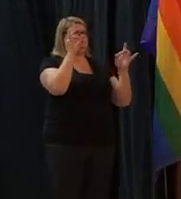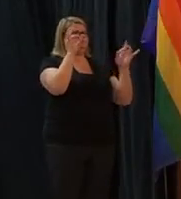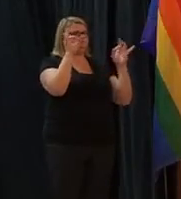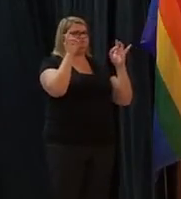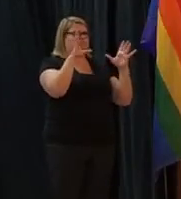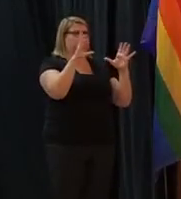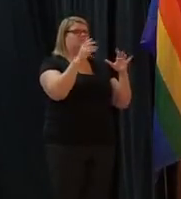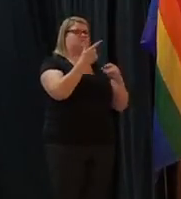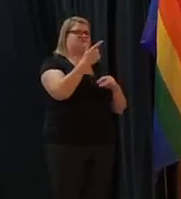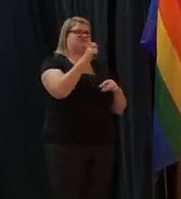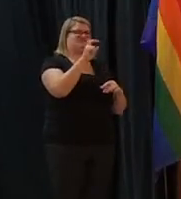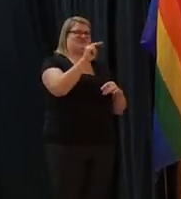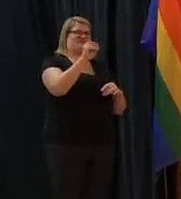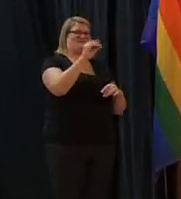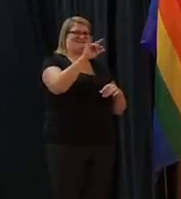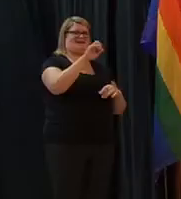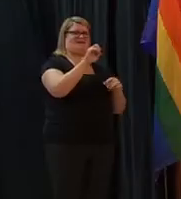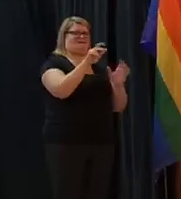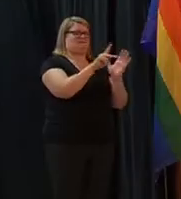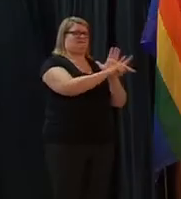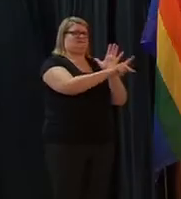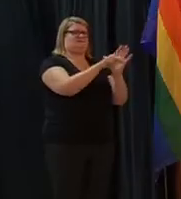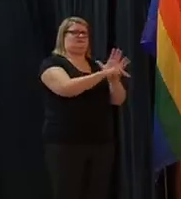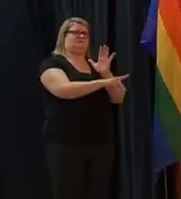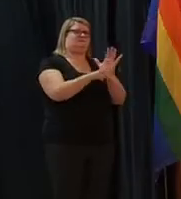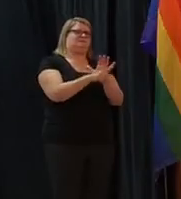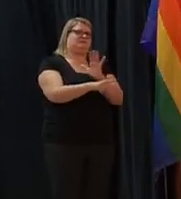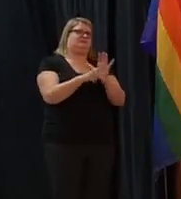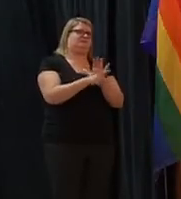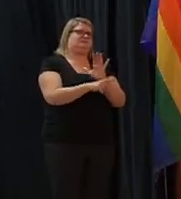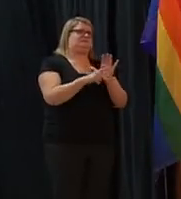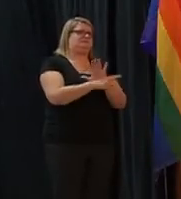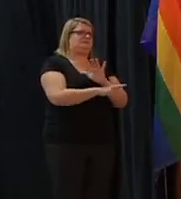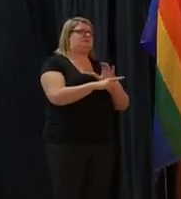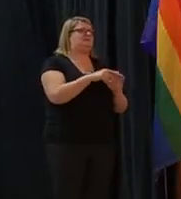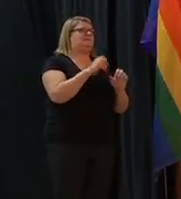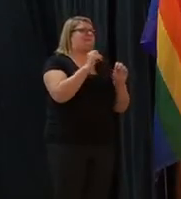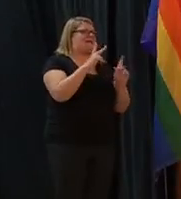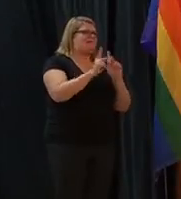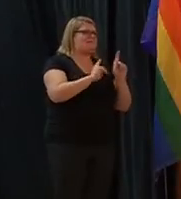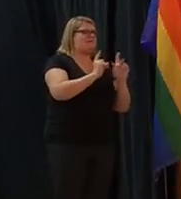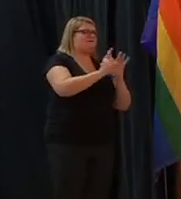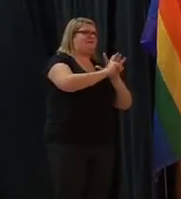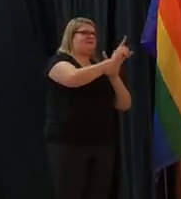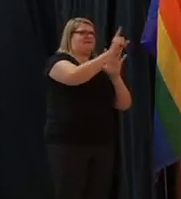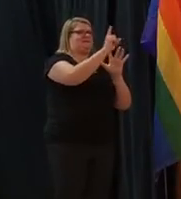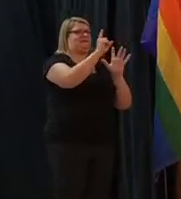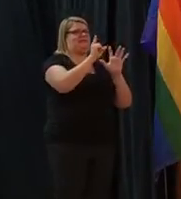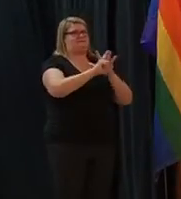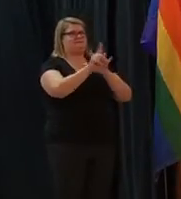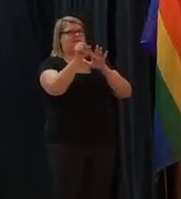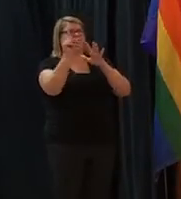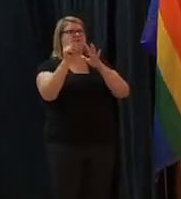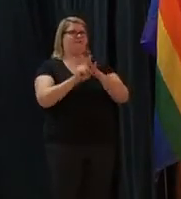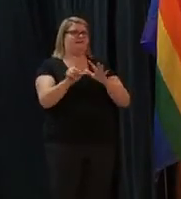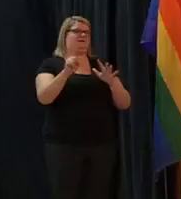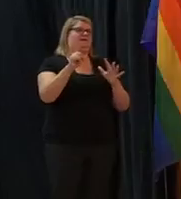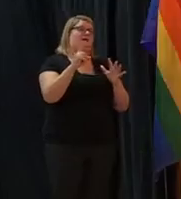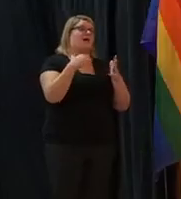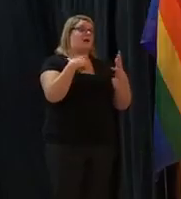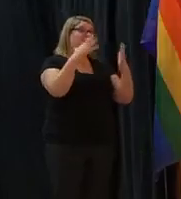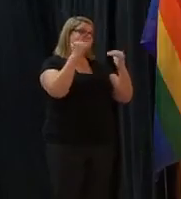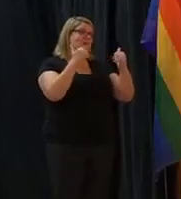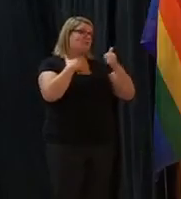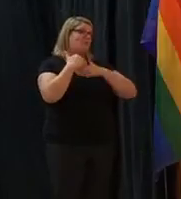besides genocide, many Rwandans have lived in exile, fleeing persecutions. I would expect Rwanda to be